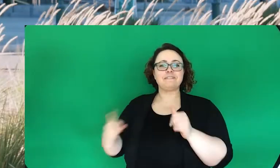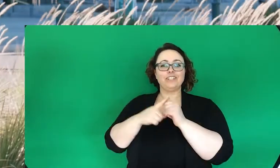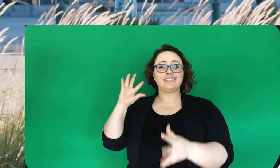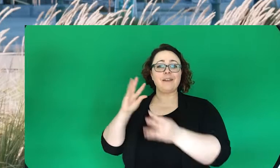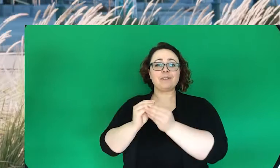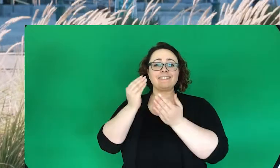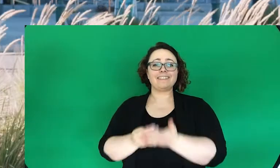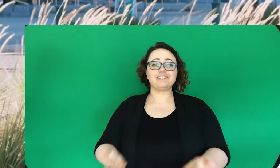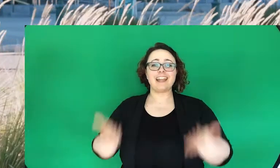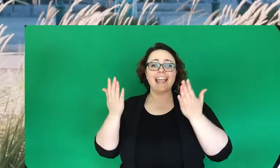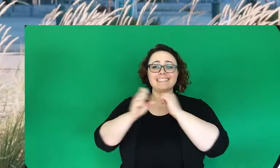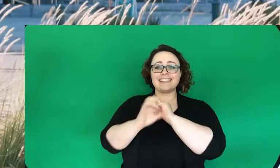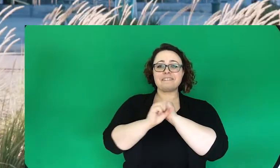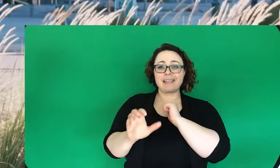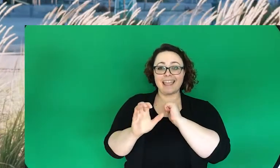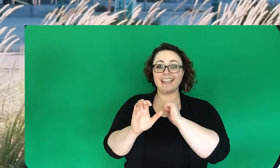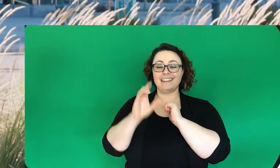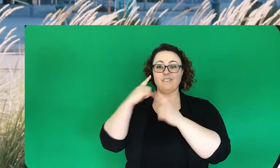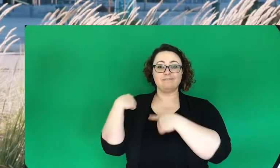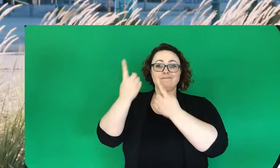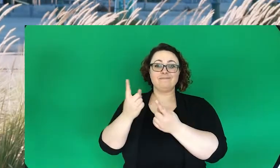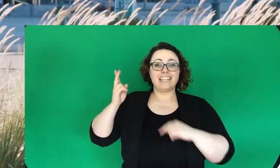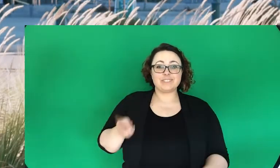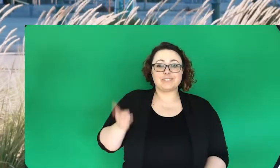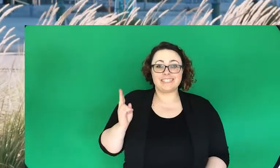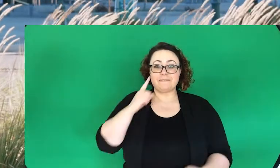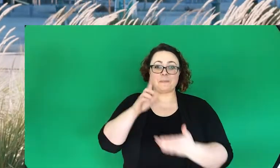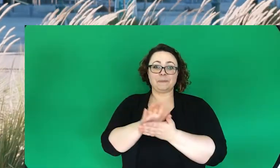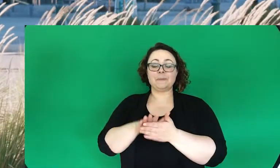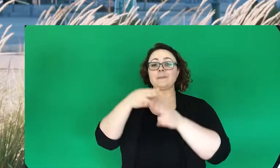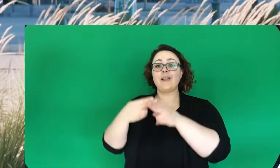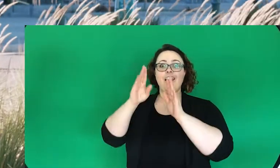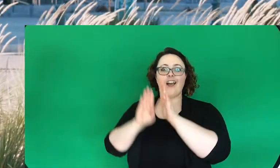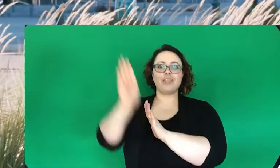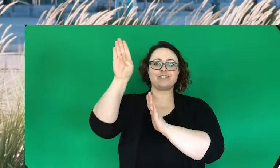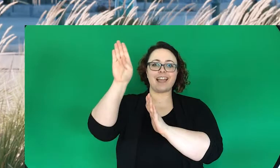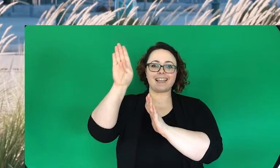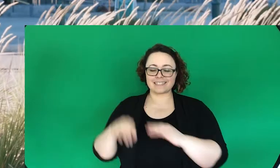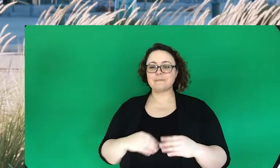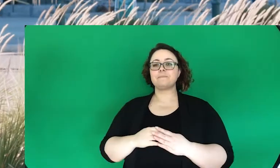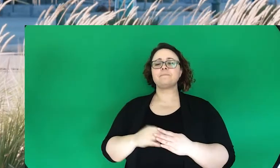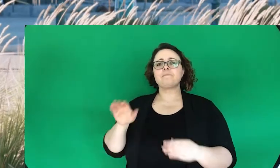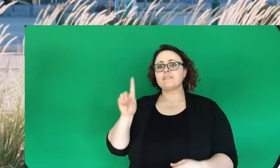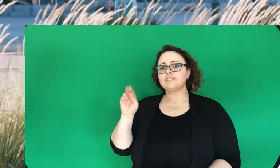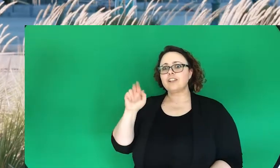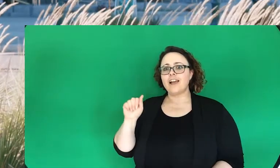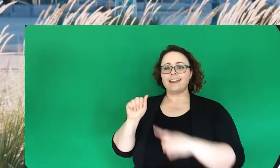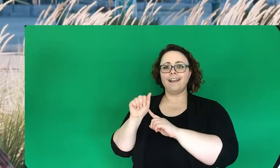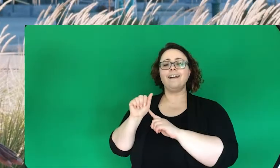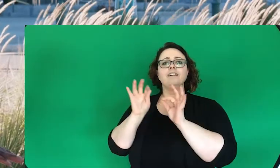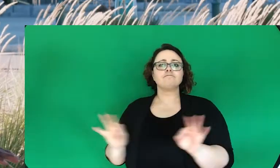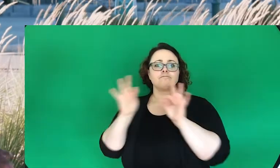they are launching the first comprehensive fundraising campaign in the school's history called On the Rise. Now,